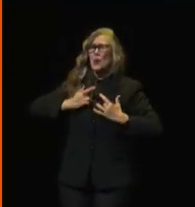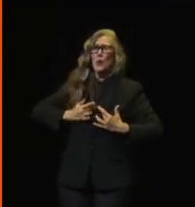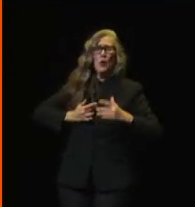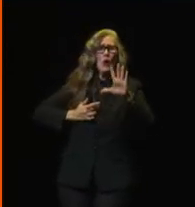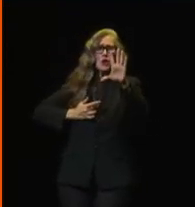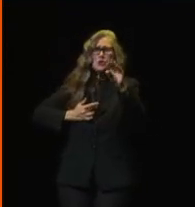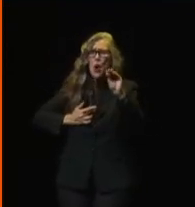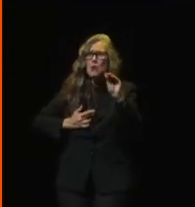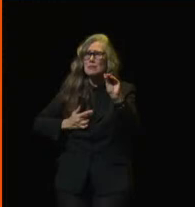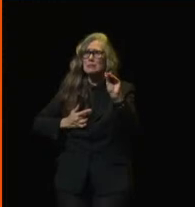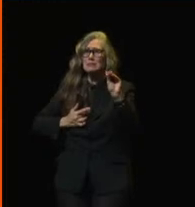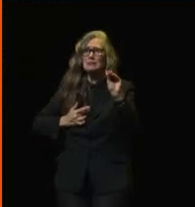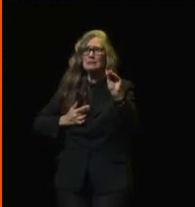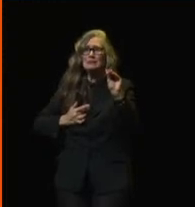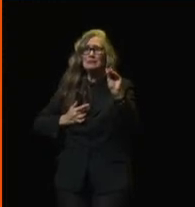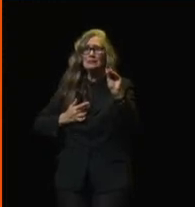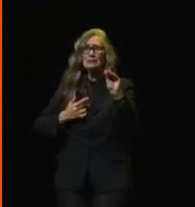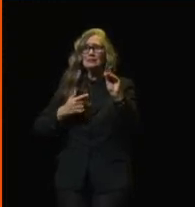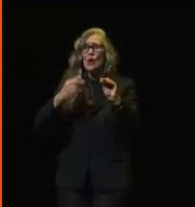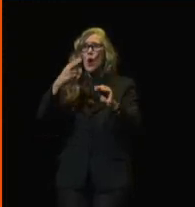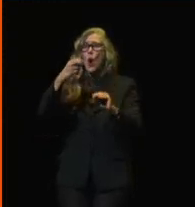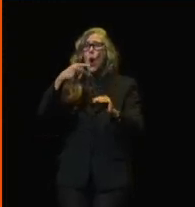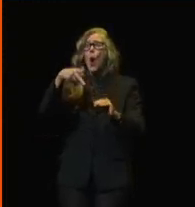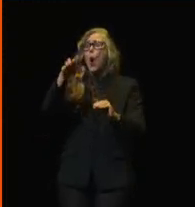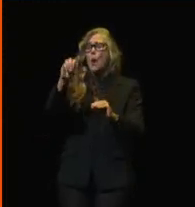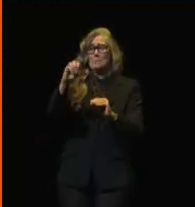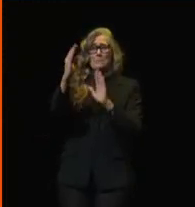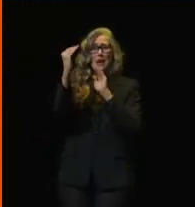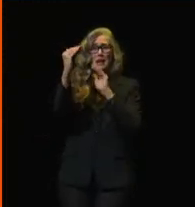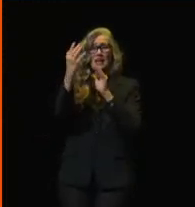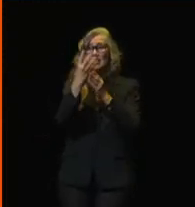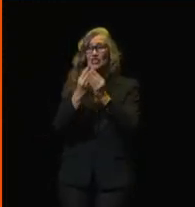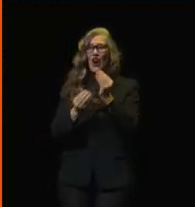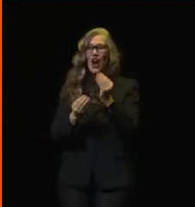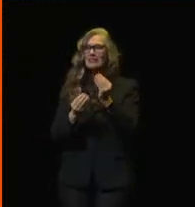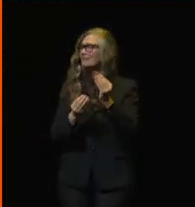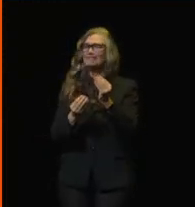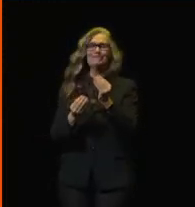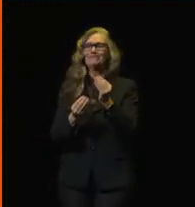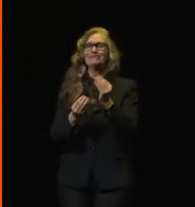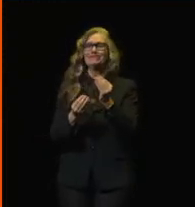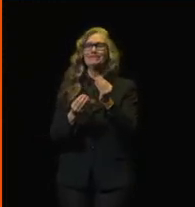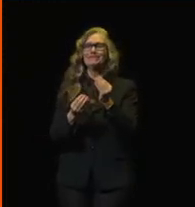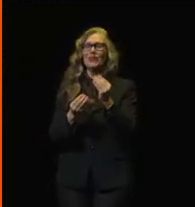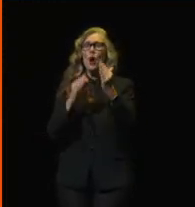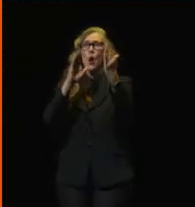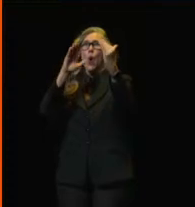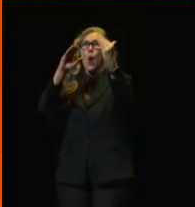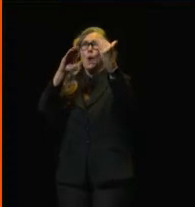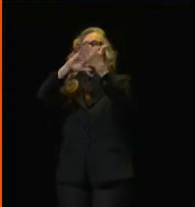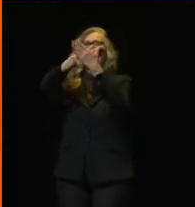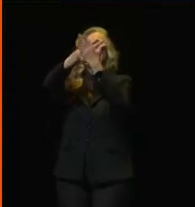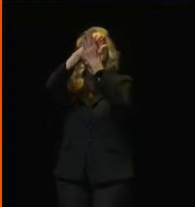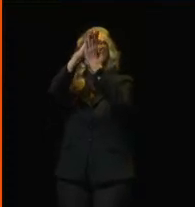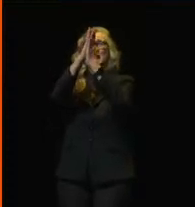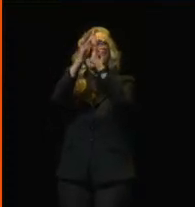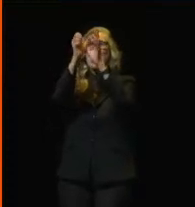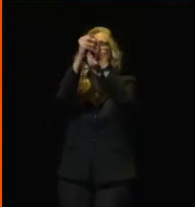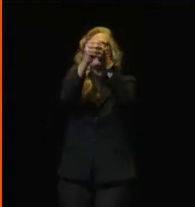a hammer. And it is a reminder that despair is a